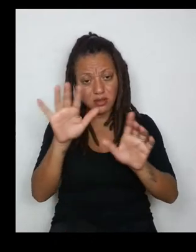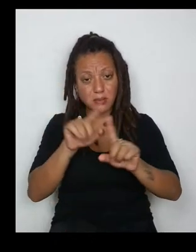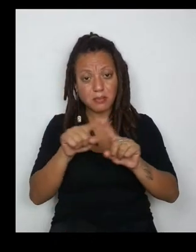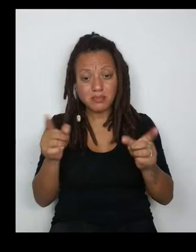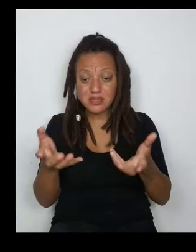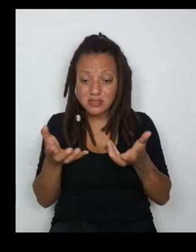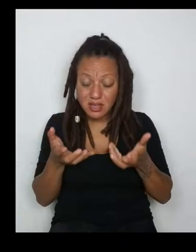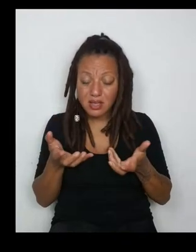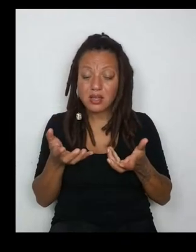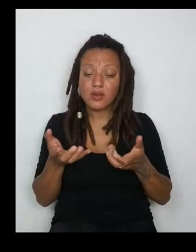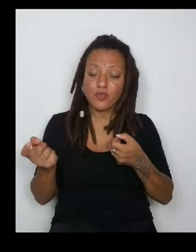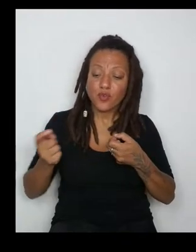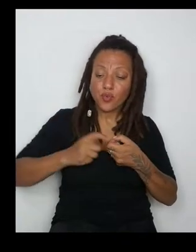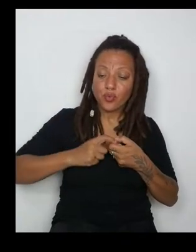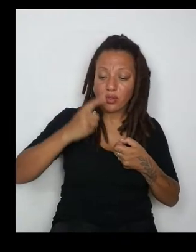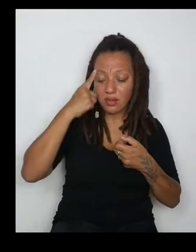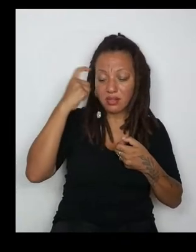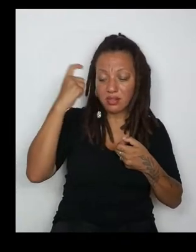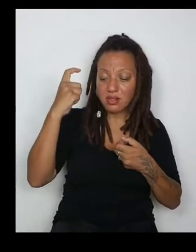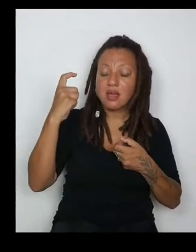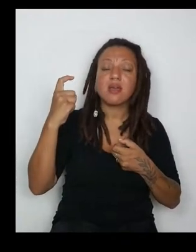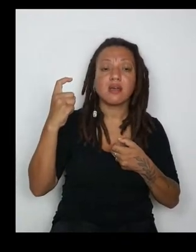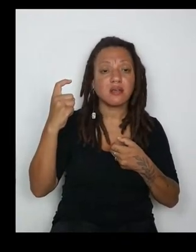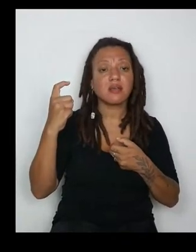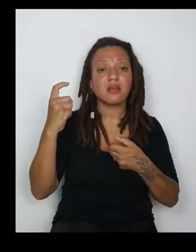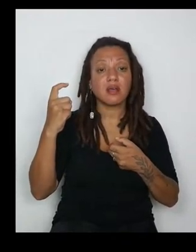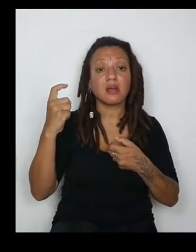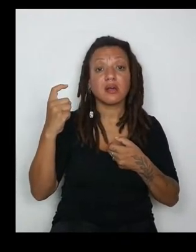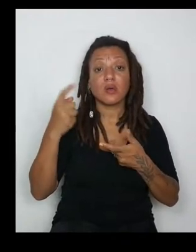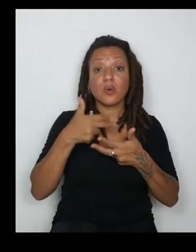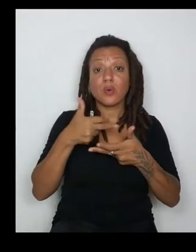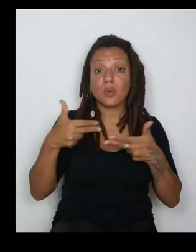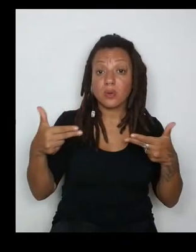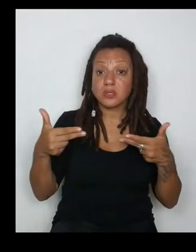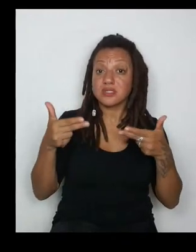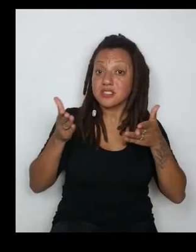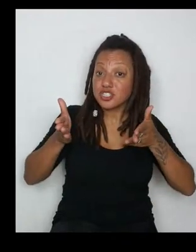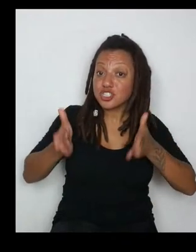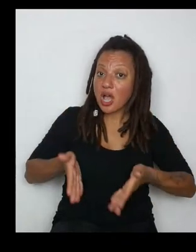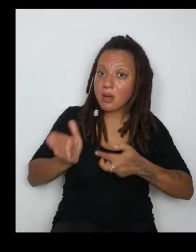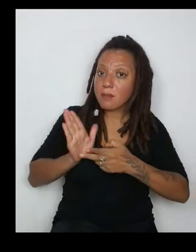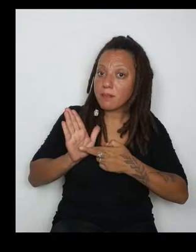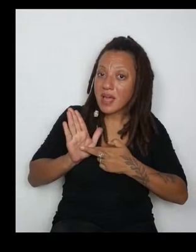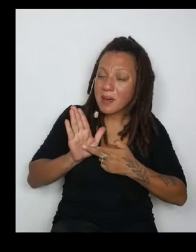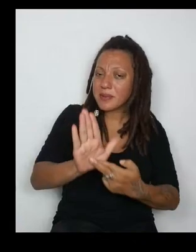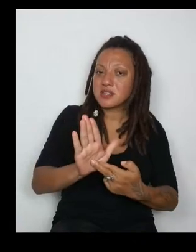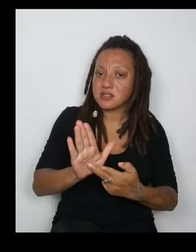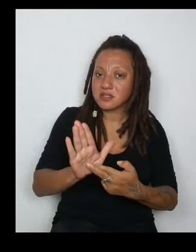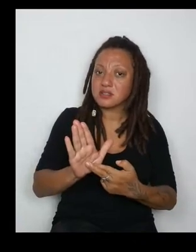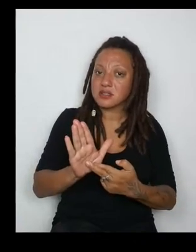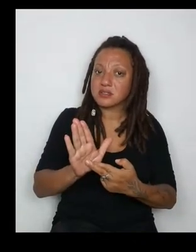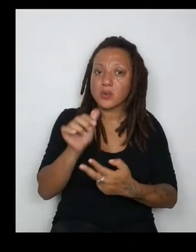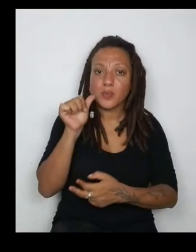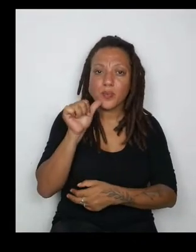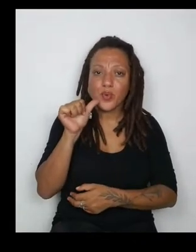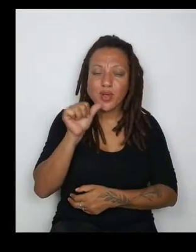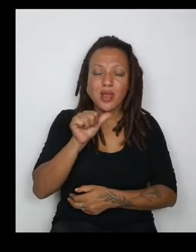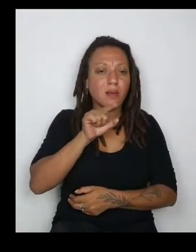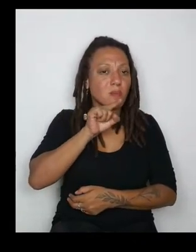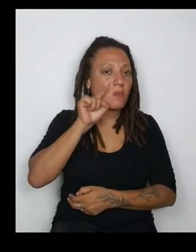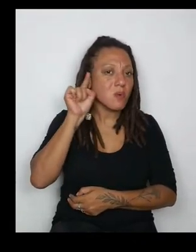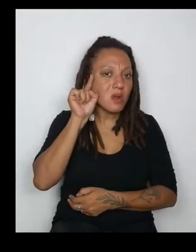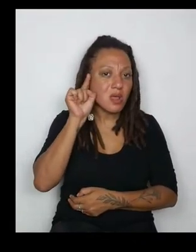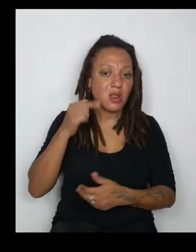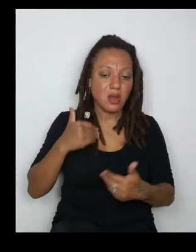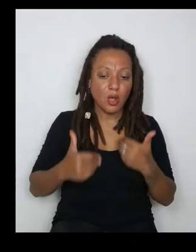adam rated in this representation of the supine brown passive female body was something that